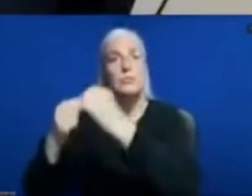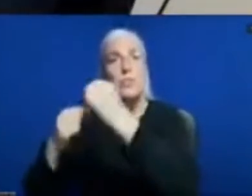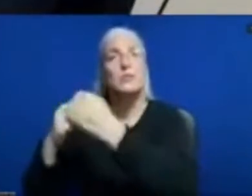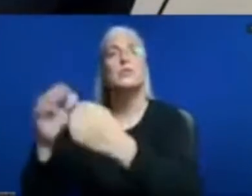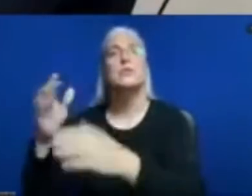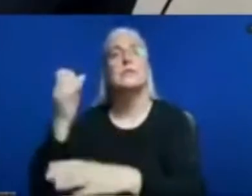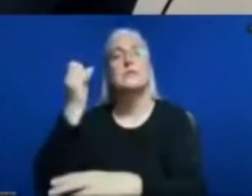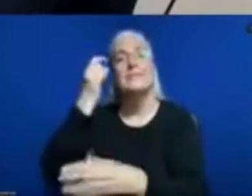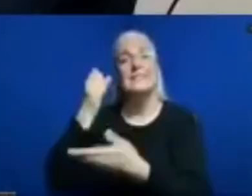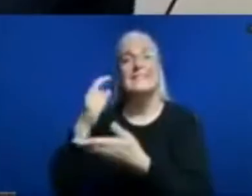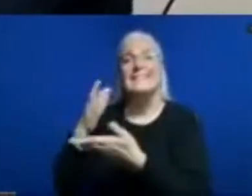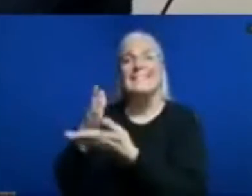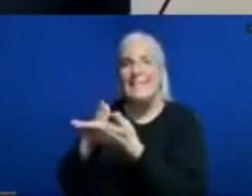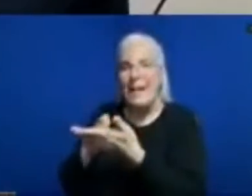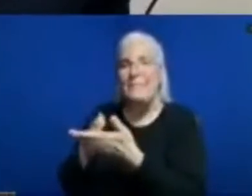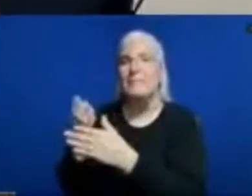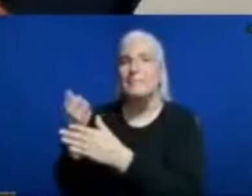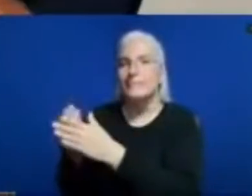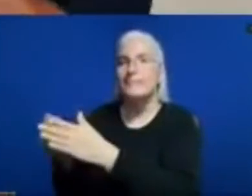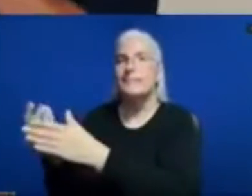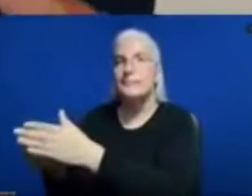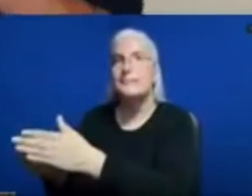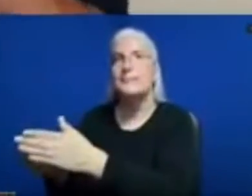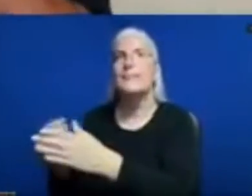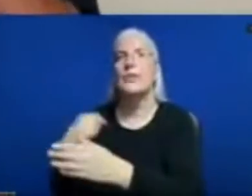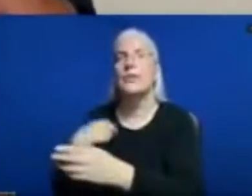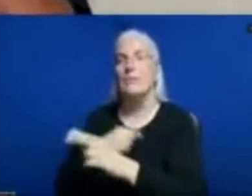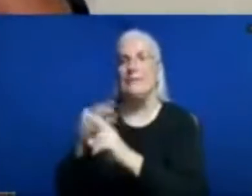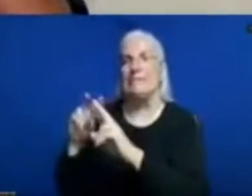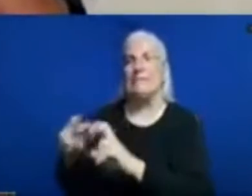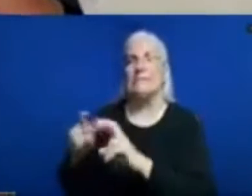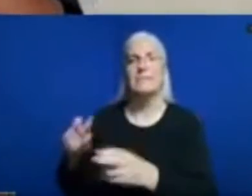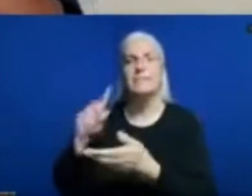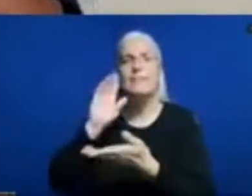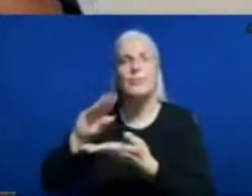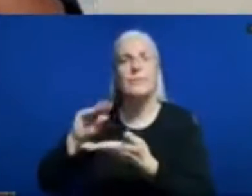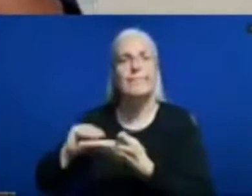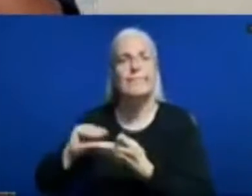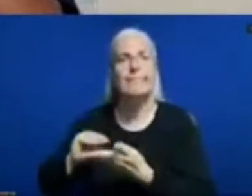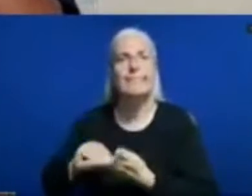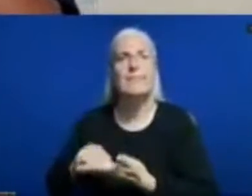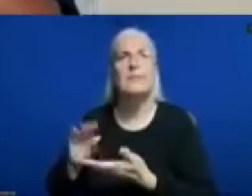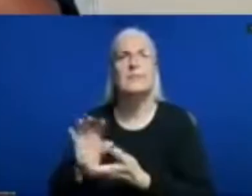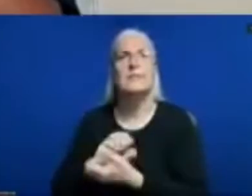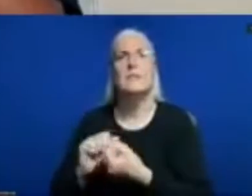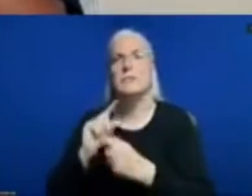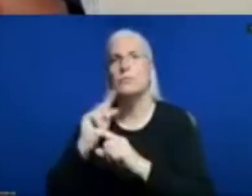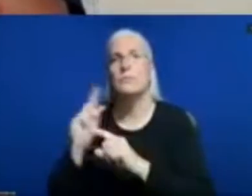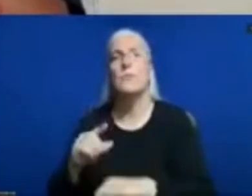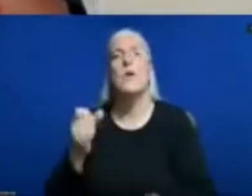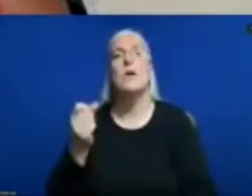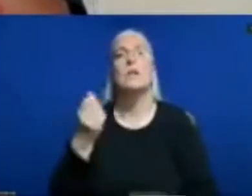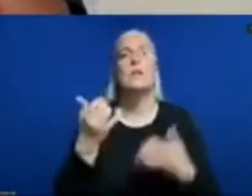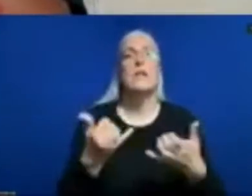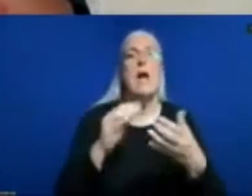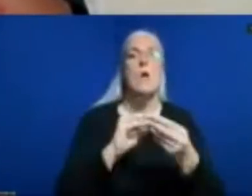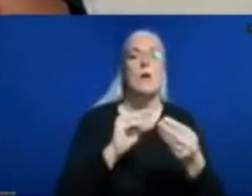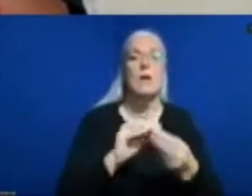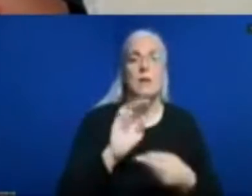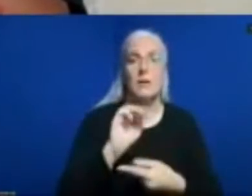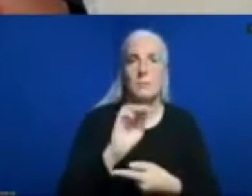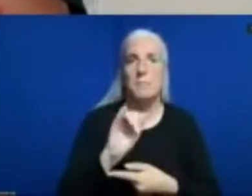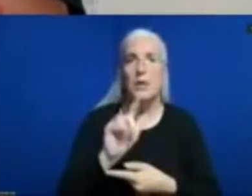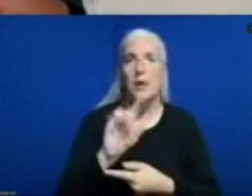being assessed at this time. The community of Milford itself has not received an impact of fire that has